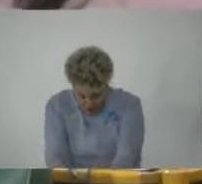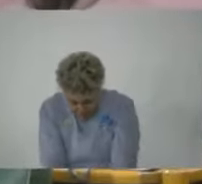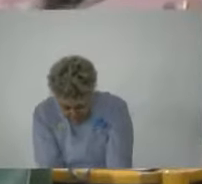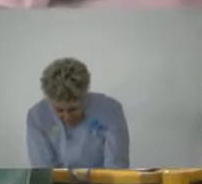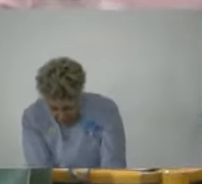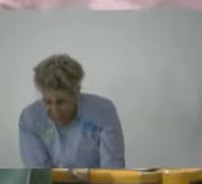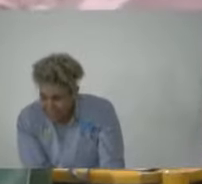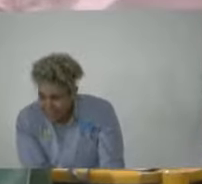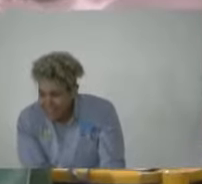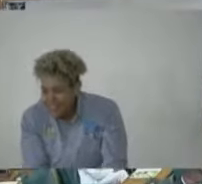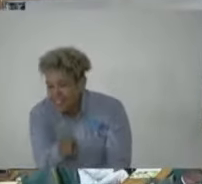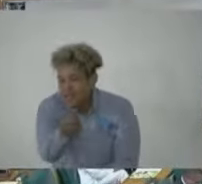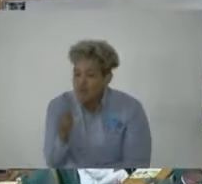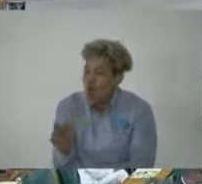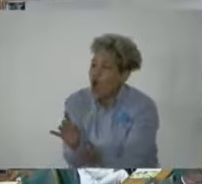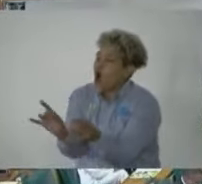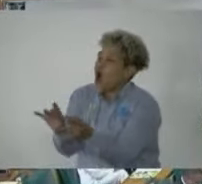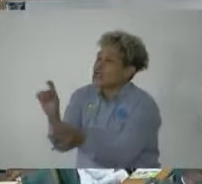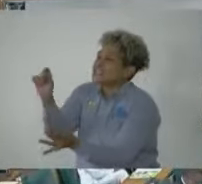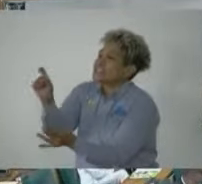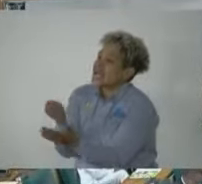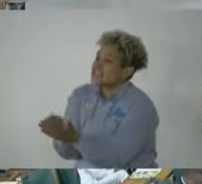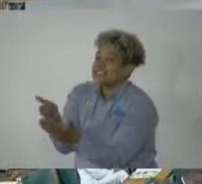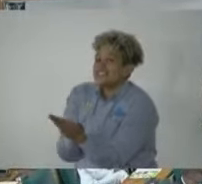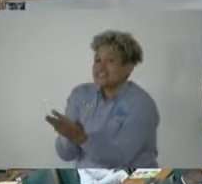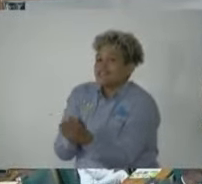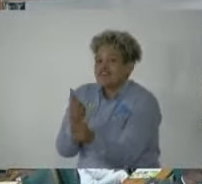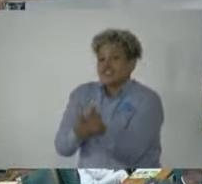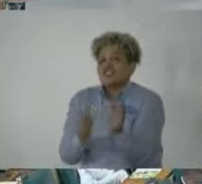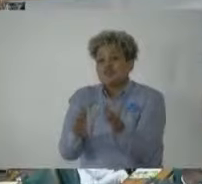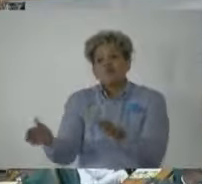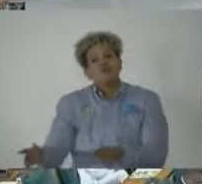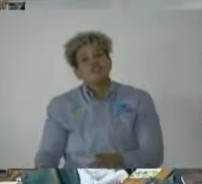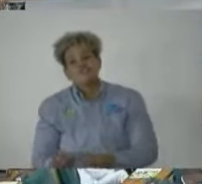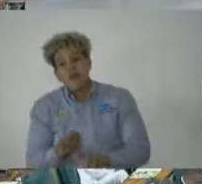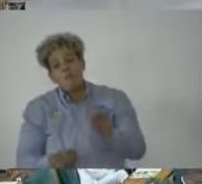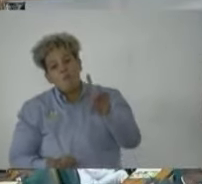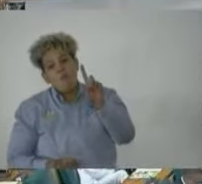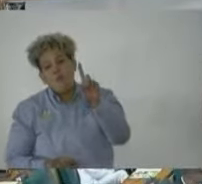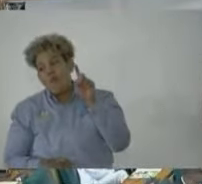is out talking that tax revenue per person has gone from